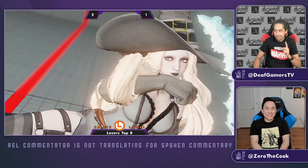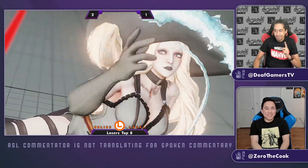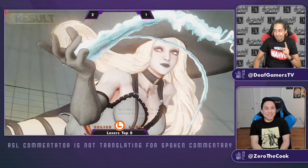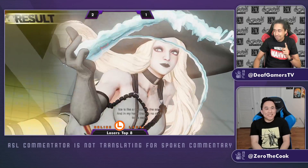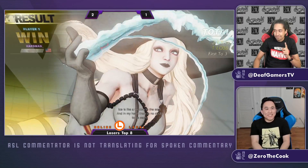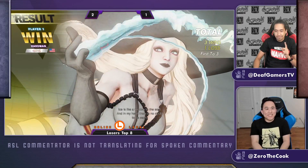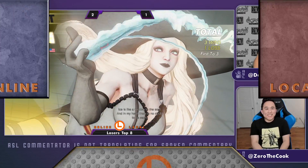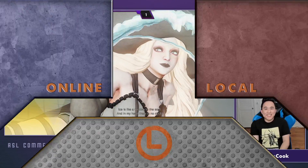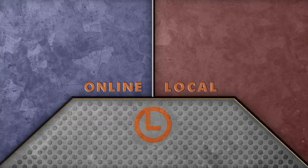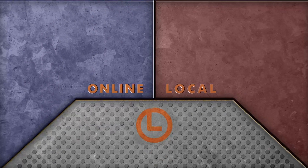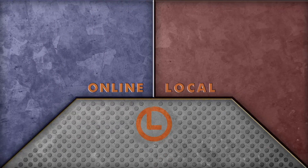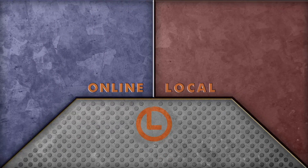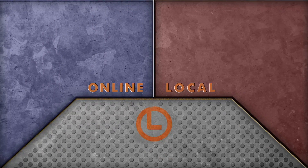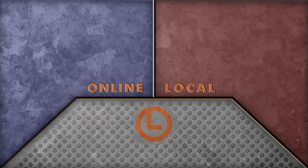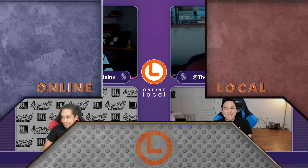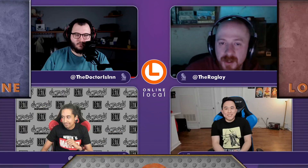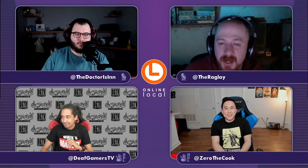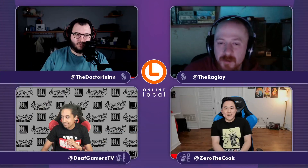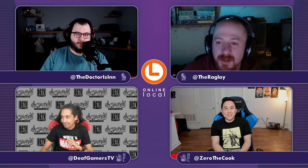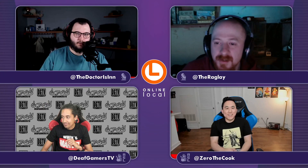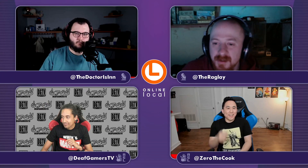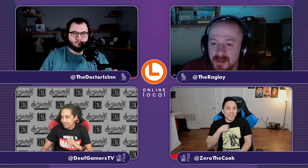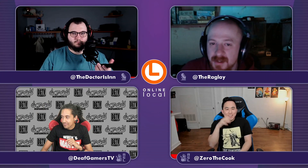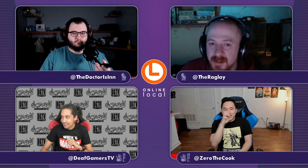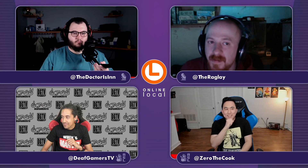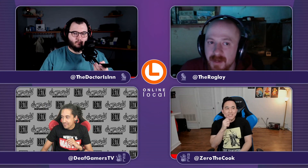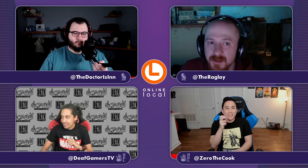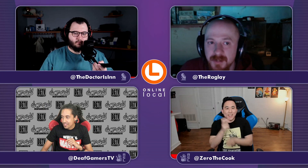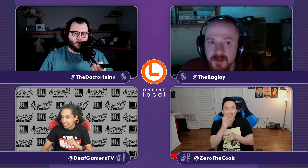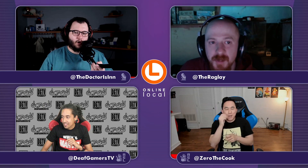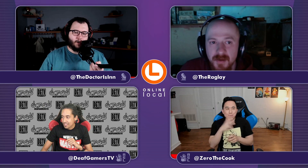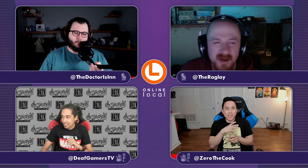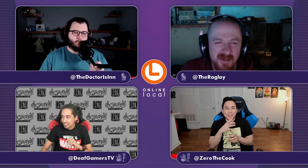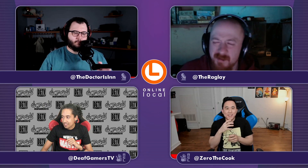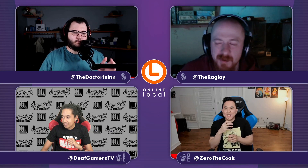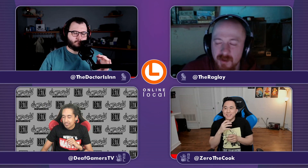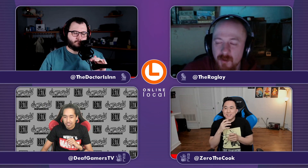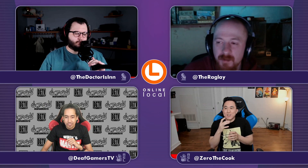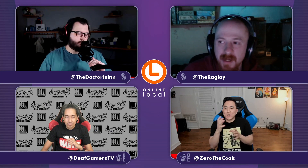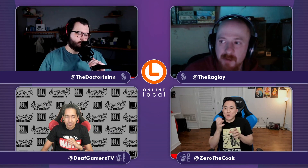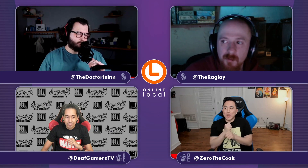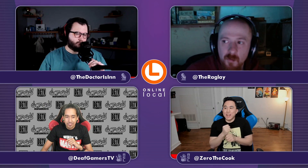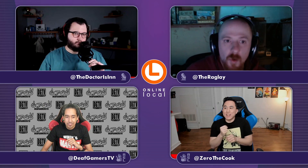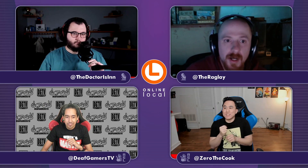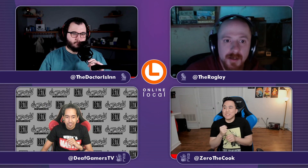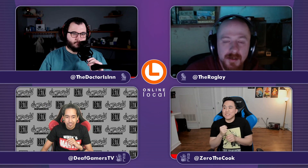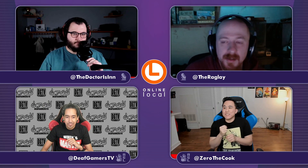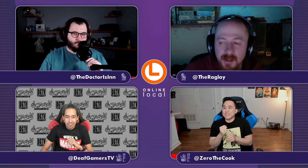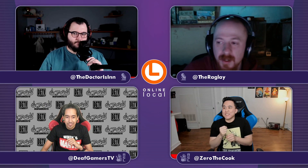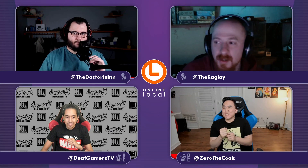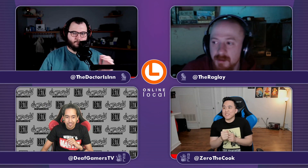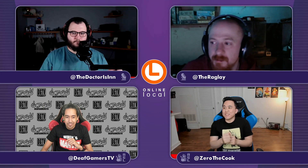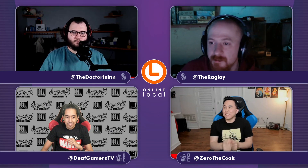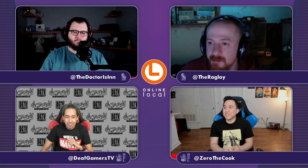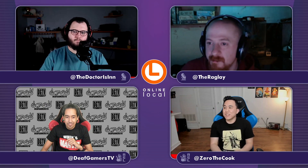I think the shimmy counter definitely favored Hardman on that one. Not that that was a difference maker there. I think he only won it by like one.